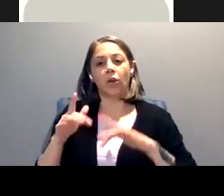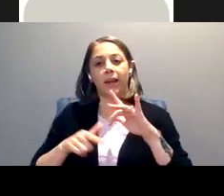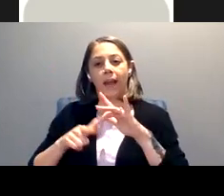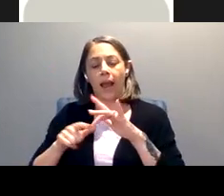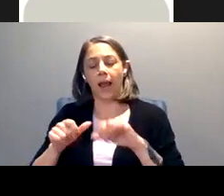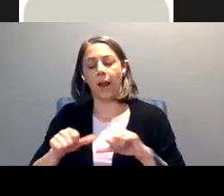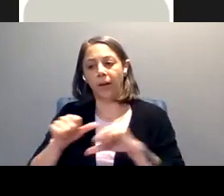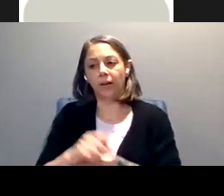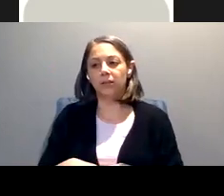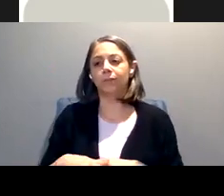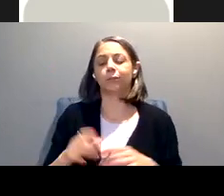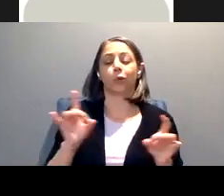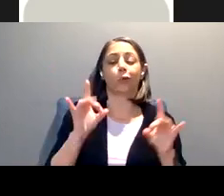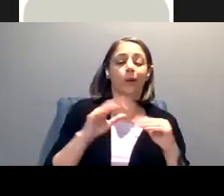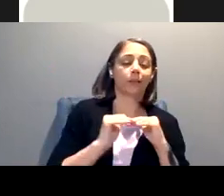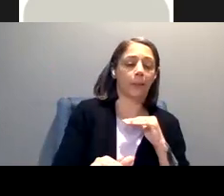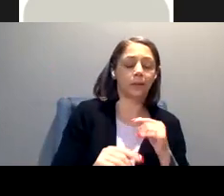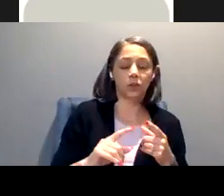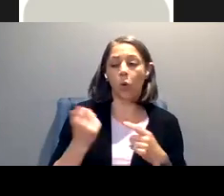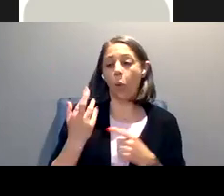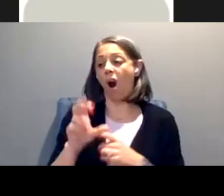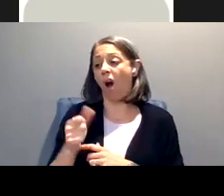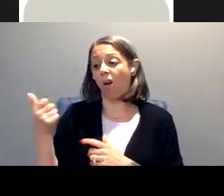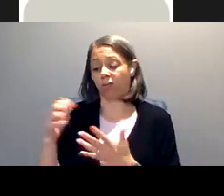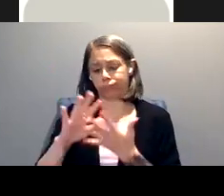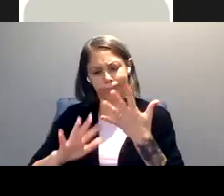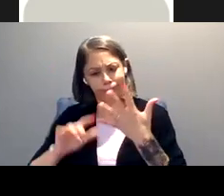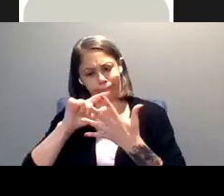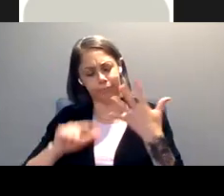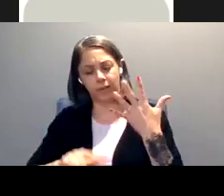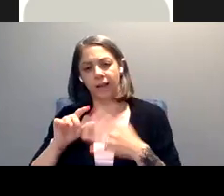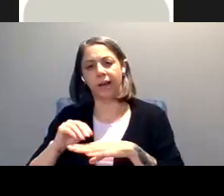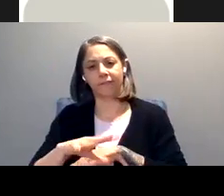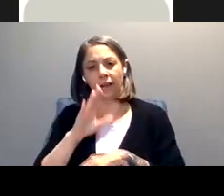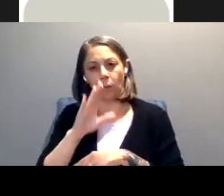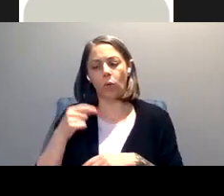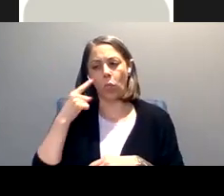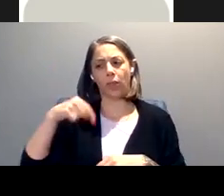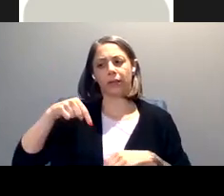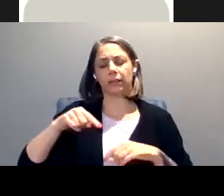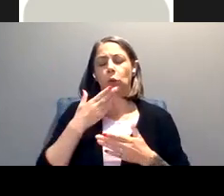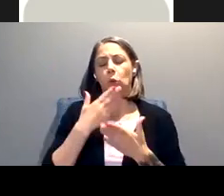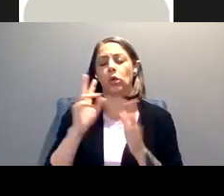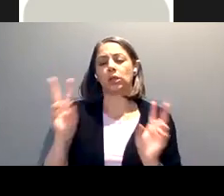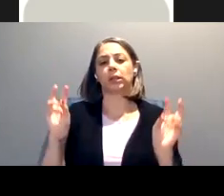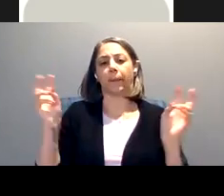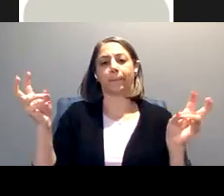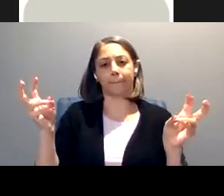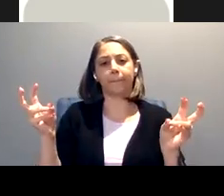crisis stabilization or something else. We saw this as a really good topic to introduce